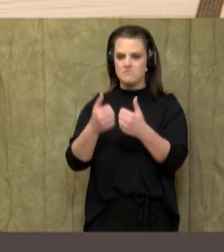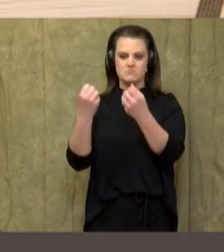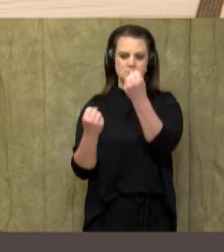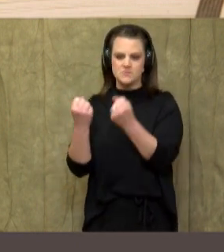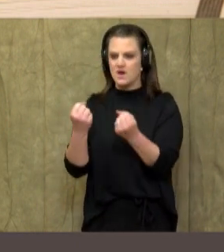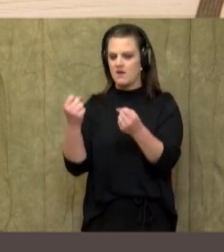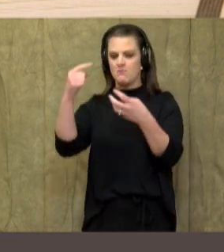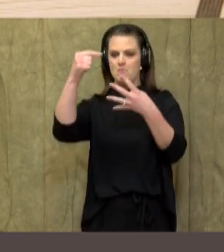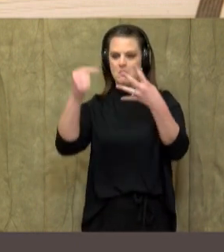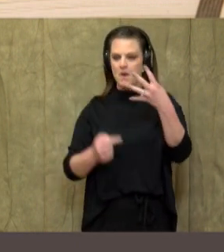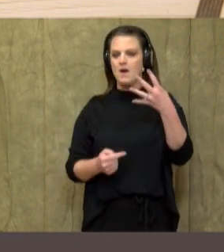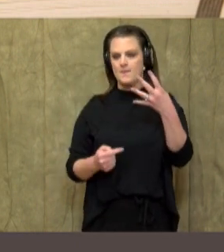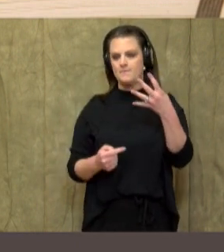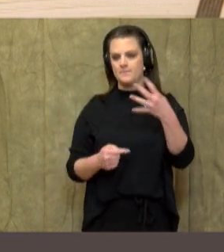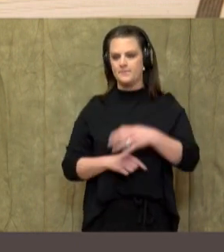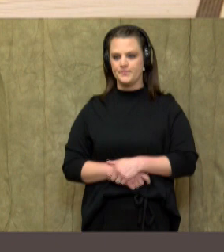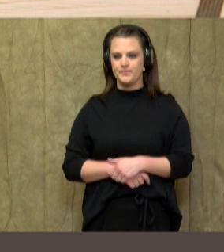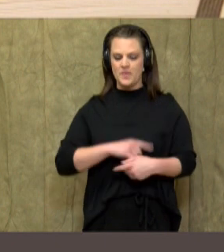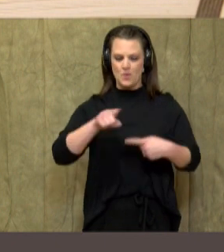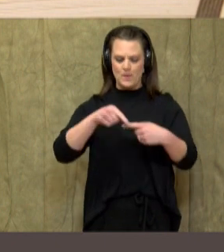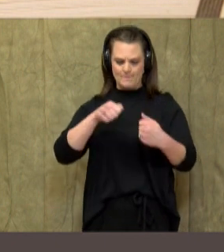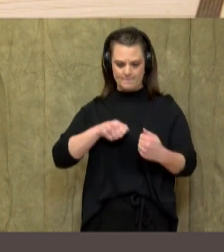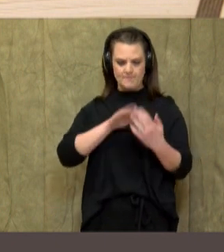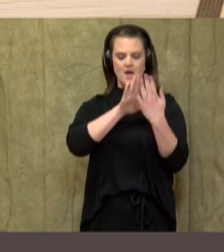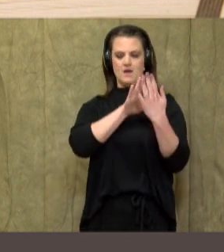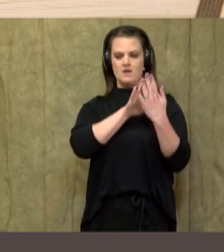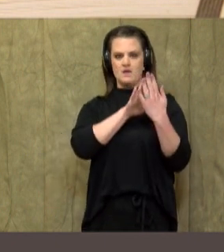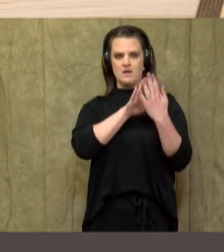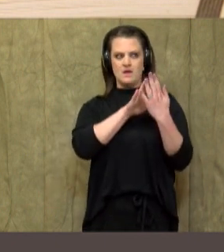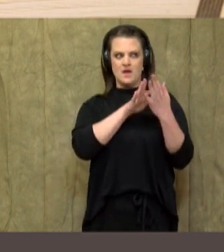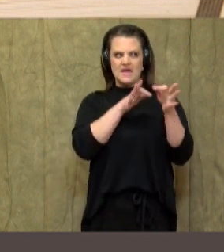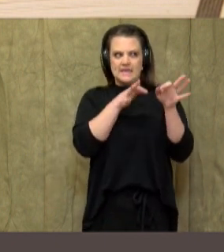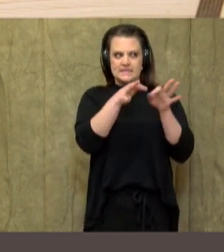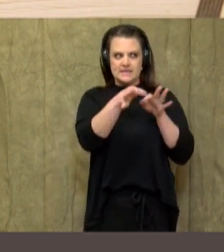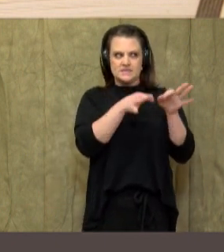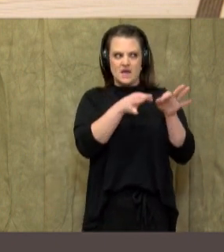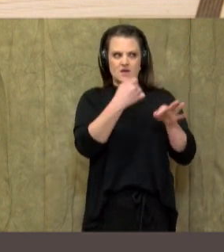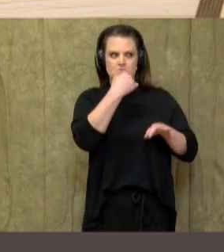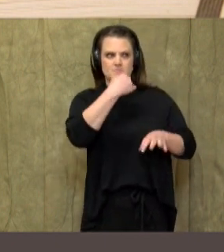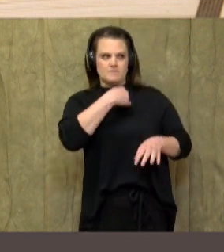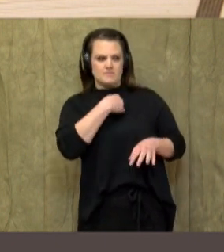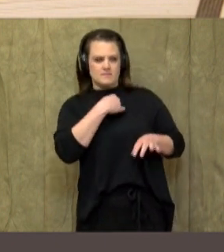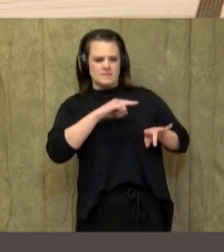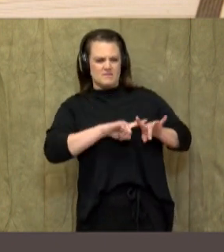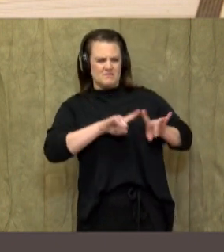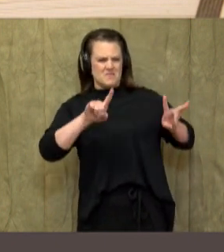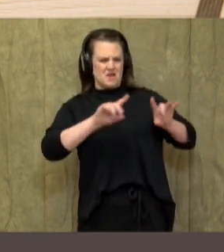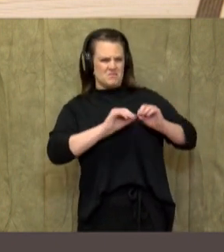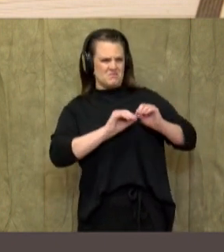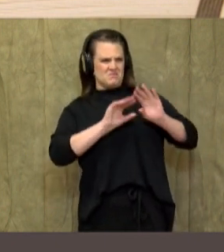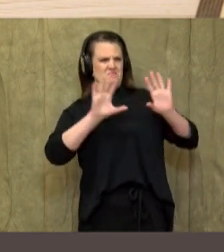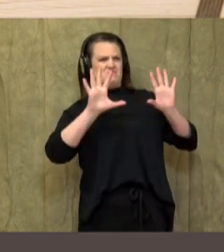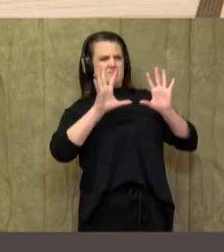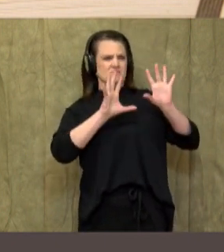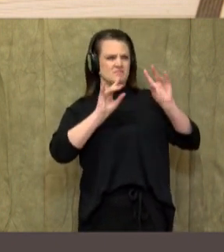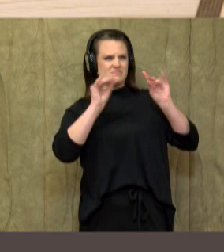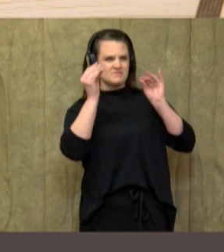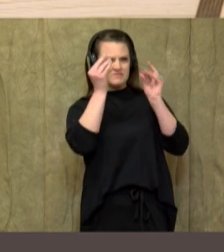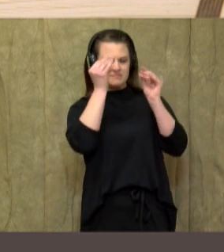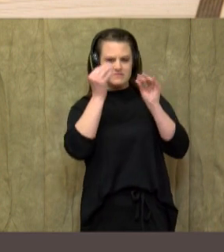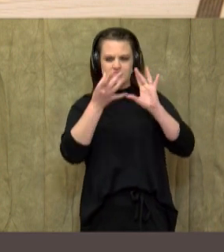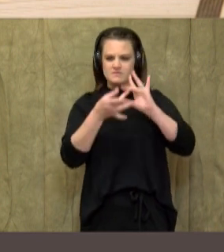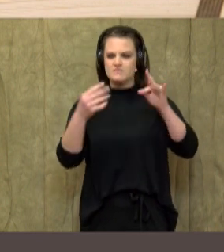they are encountering something where a detail is given, but everything is not spelled out for them, so to